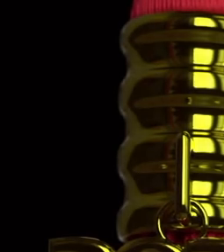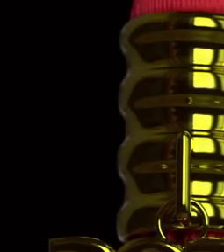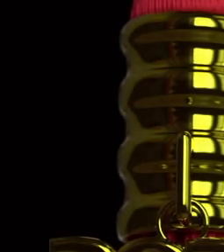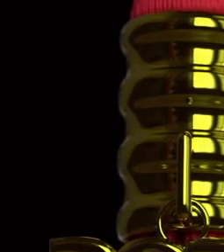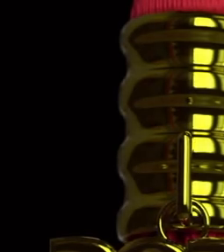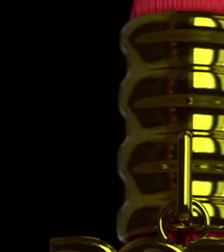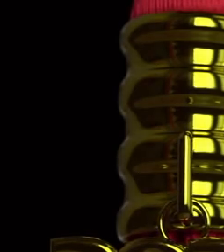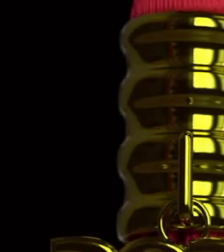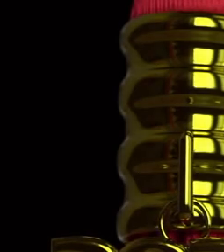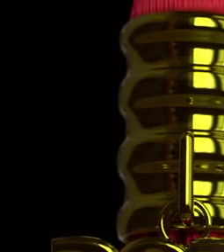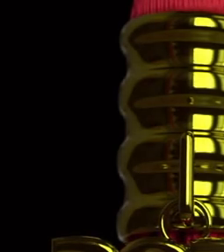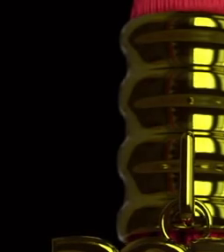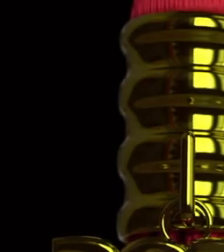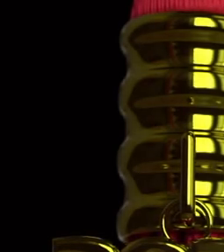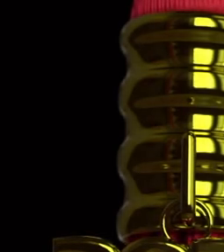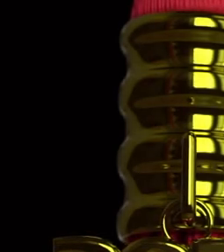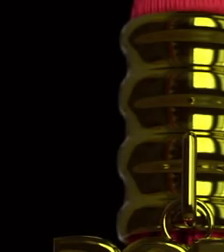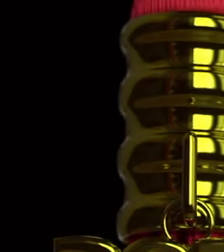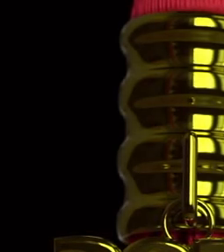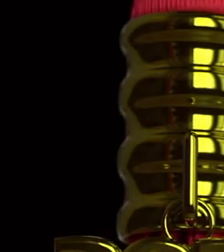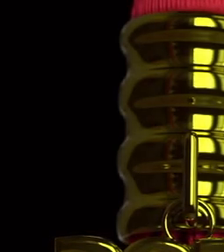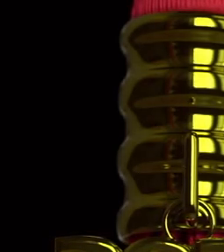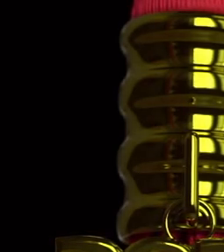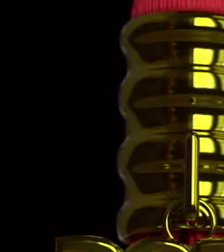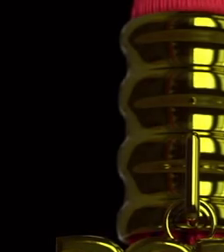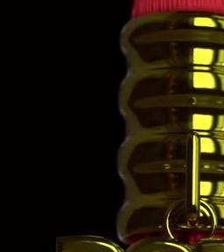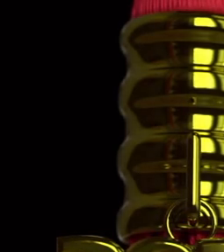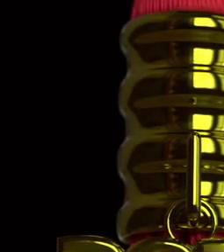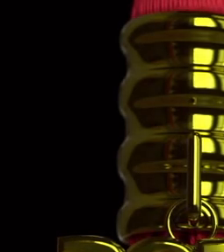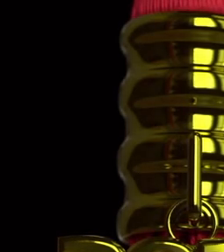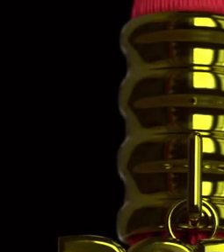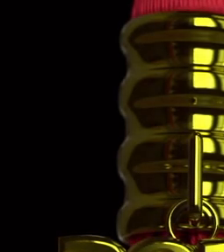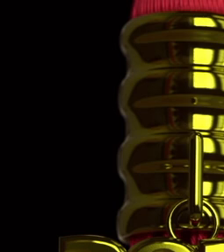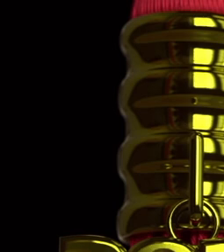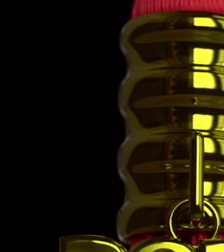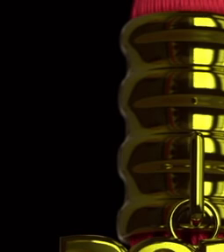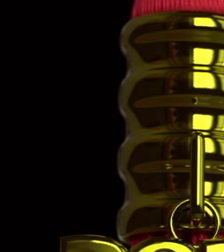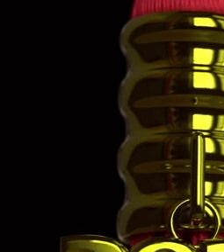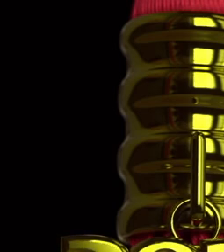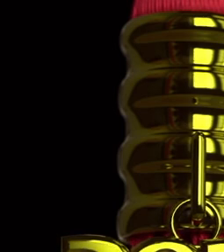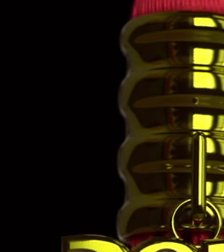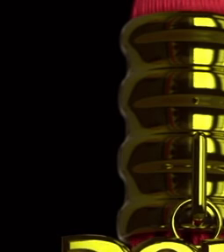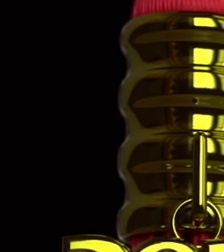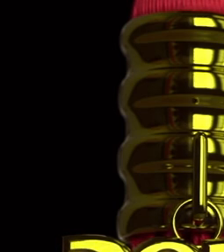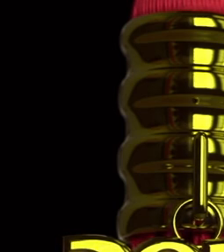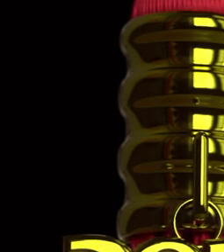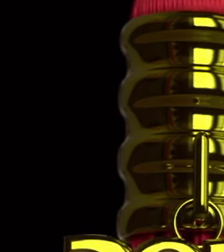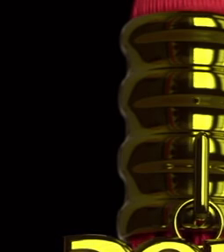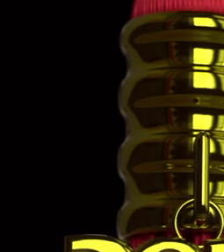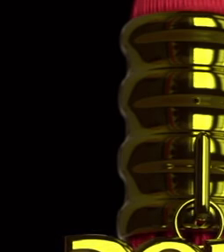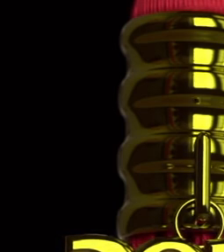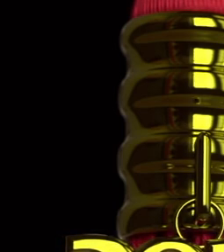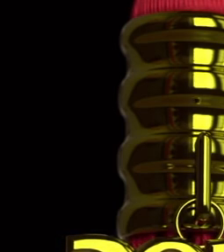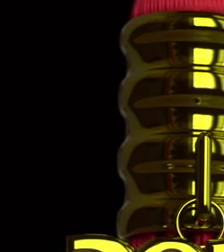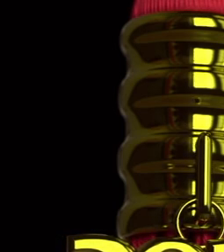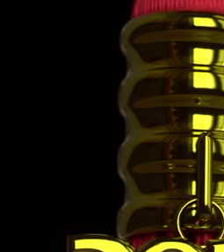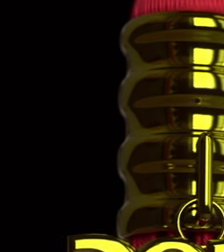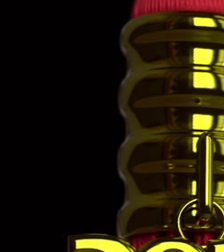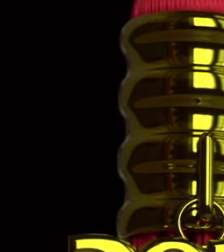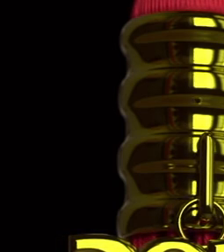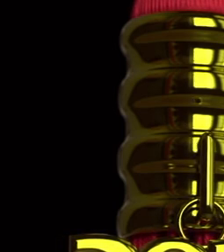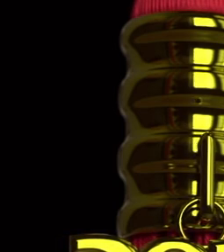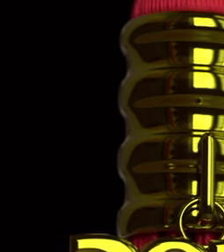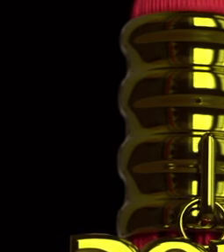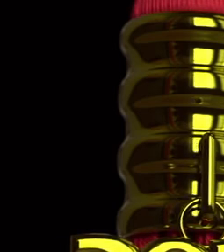Ladies and gentlemen, this is the part of the ceremony where you would normally present the diplomas to our graduates. Due to these